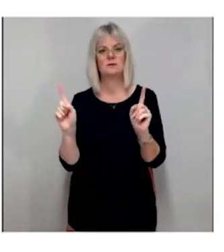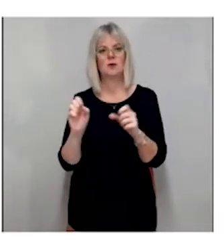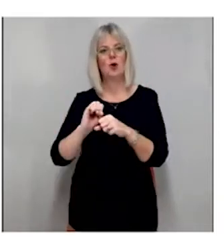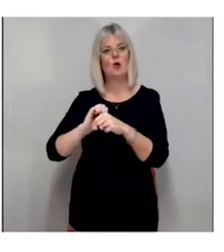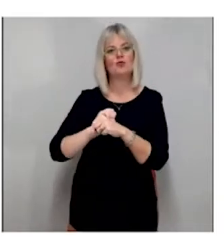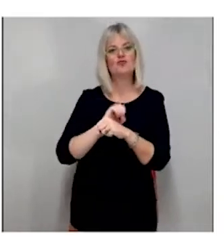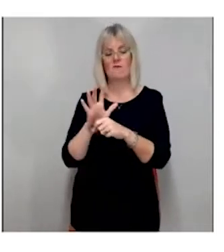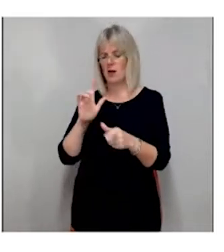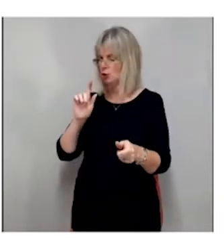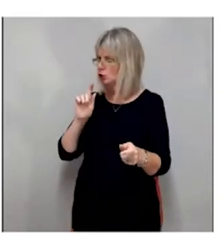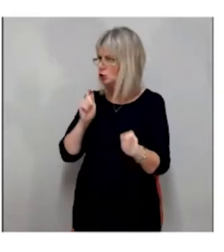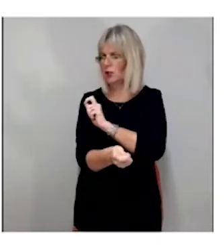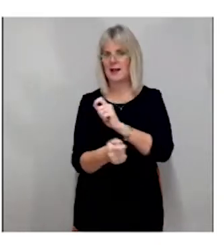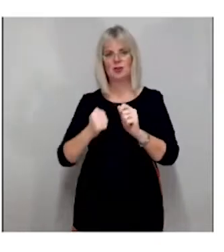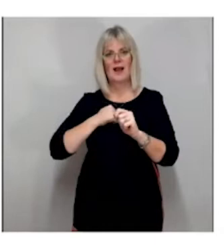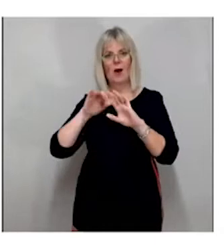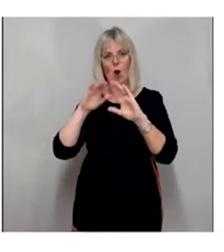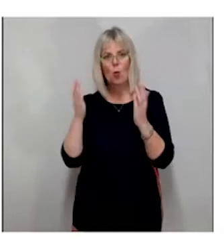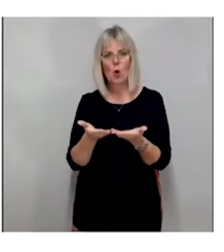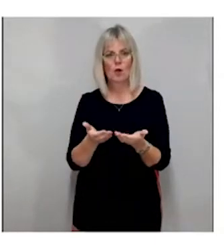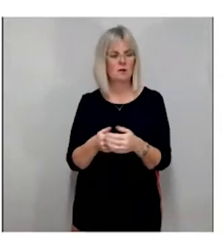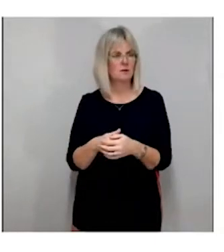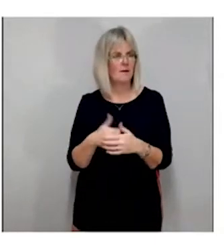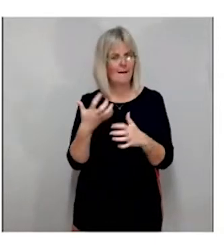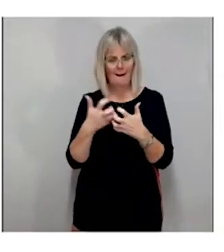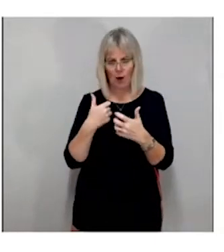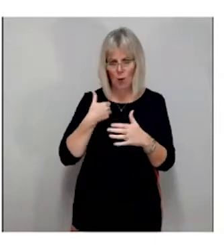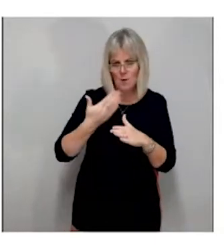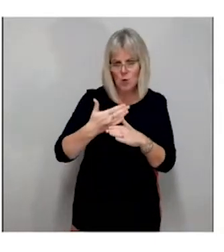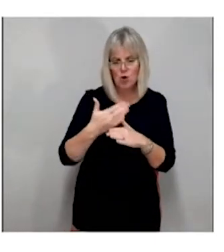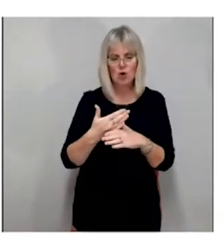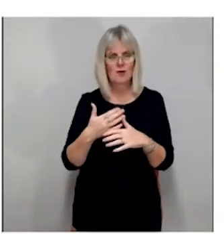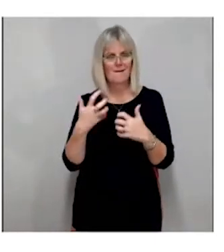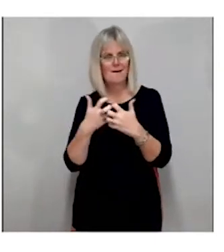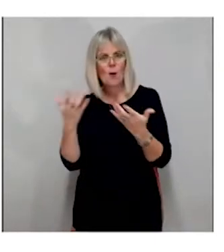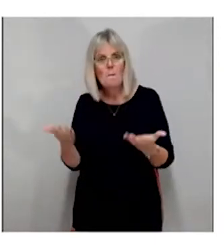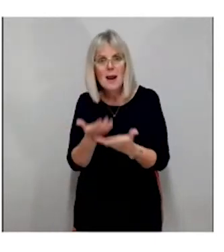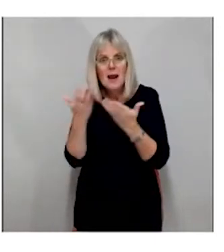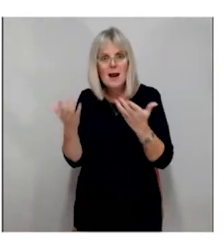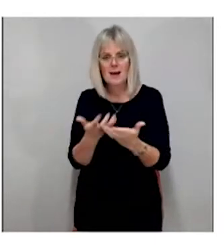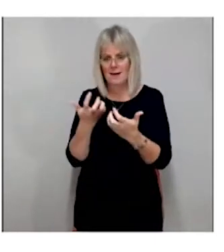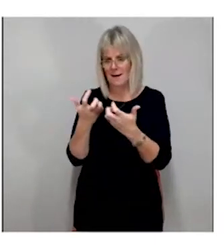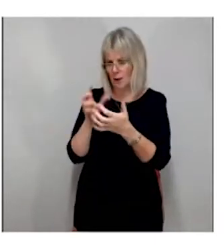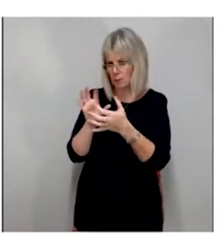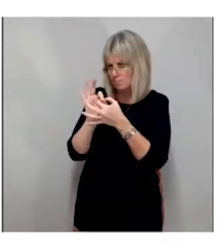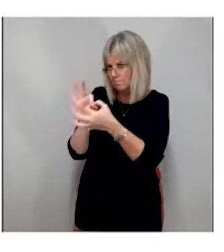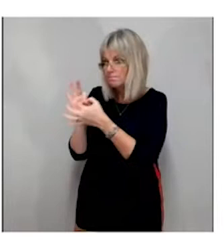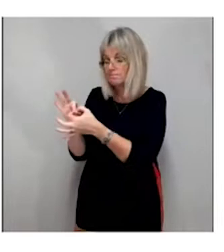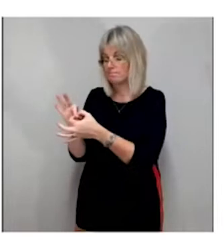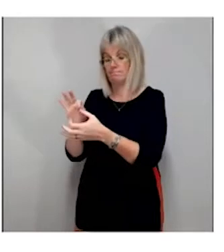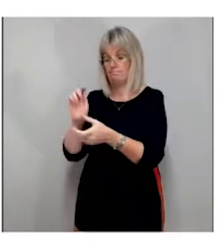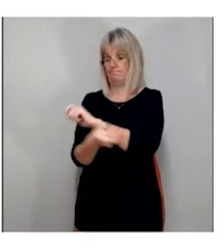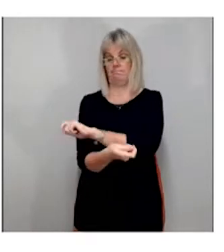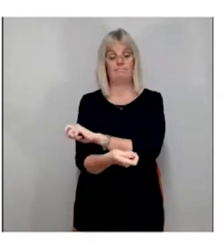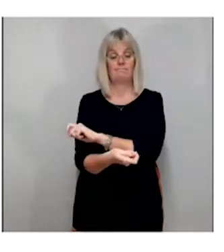the way we learn, the way we play. Technology has empowered all of us to reinvent our lives.